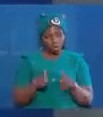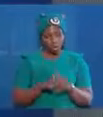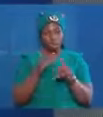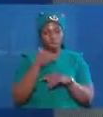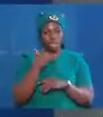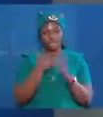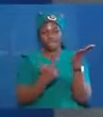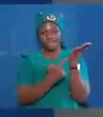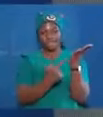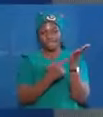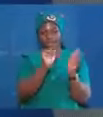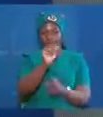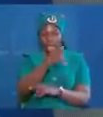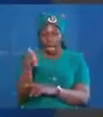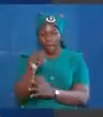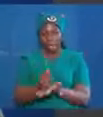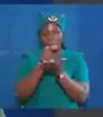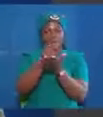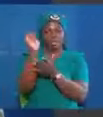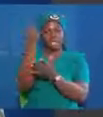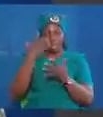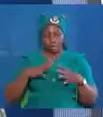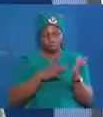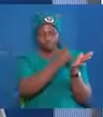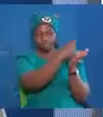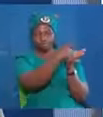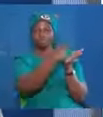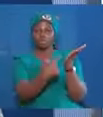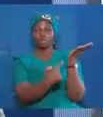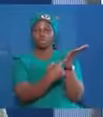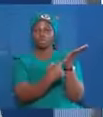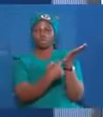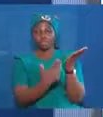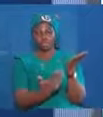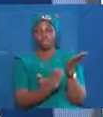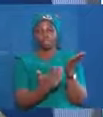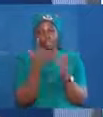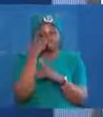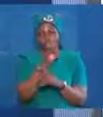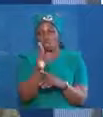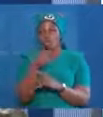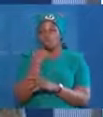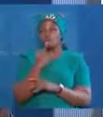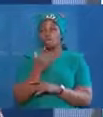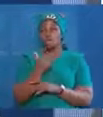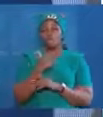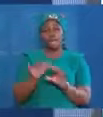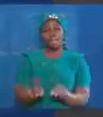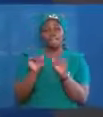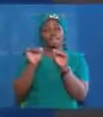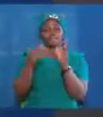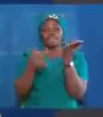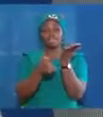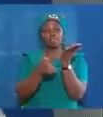app that can help Kenyans to sign digital. For those who have advanced